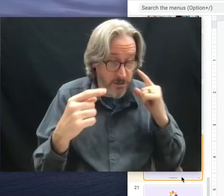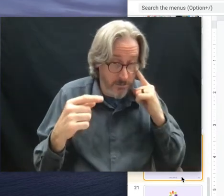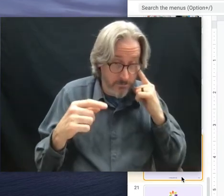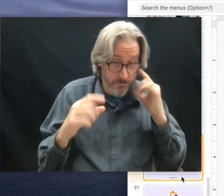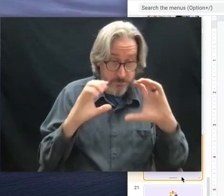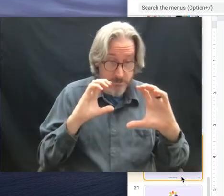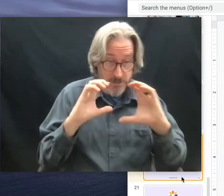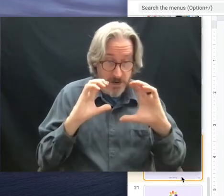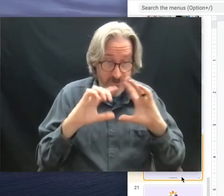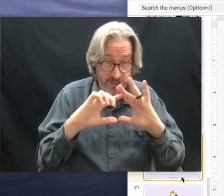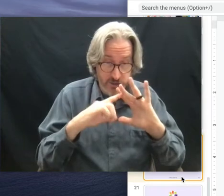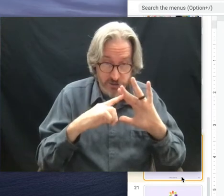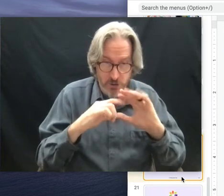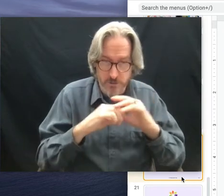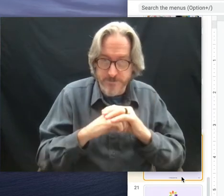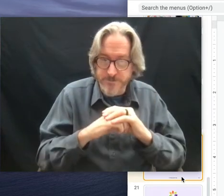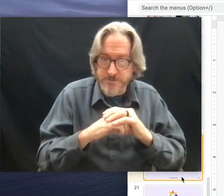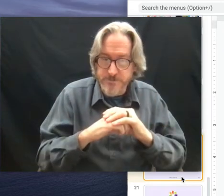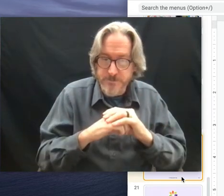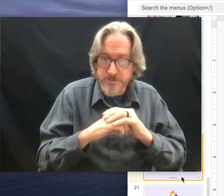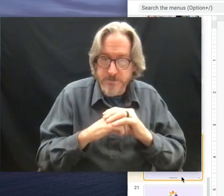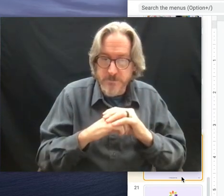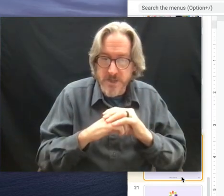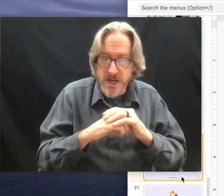first conversation starter.